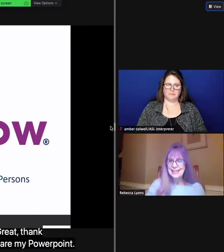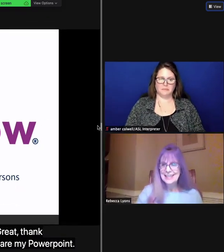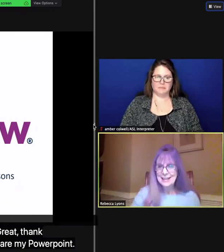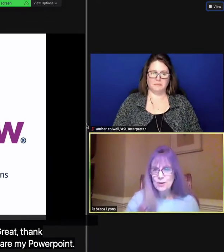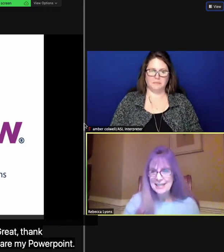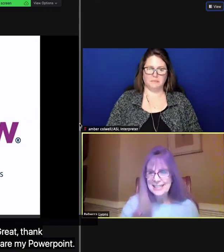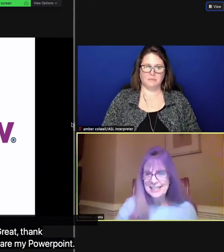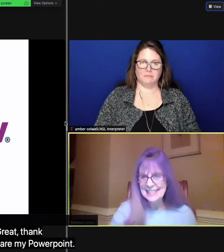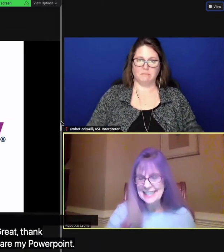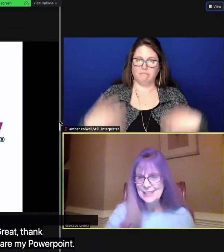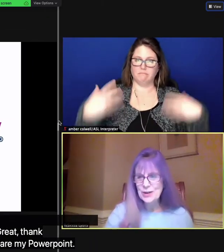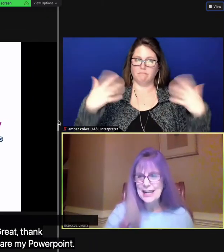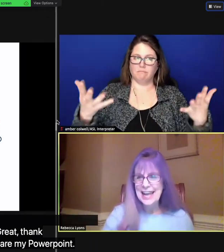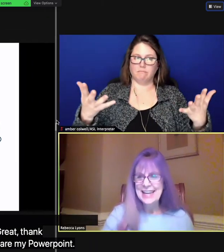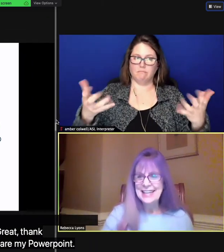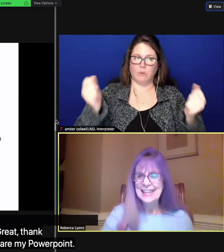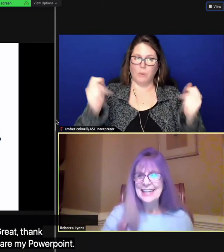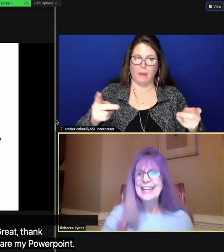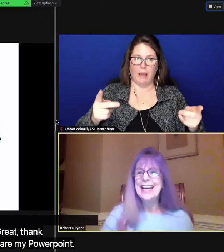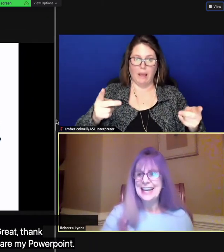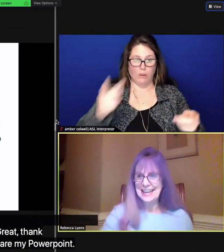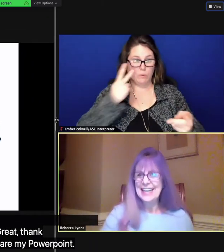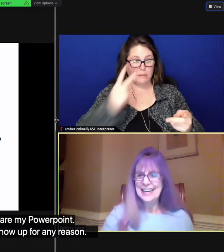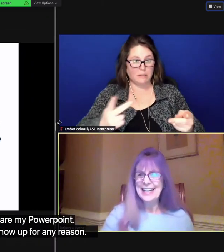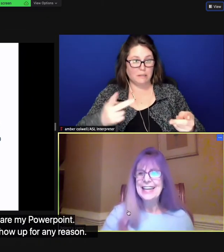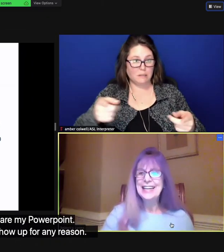Okay, can everybody see this okay?